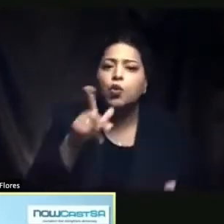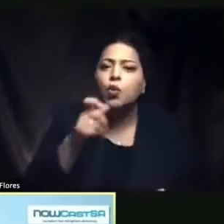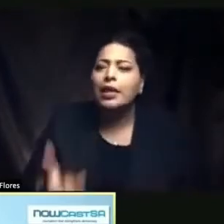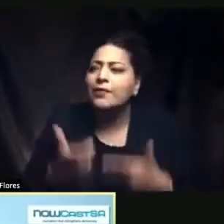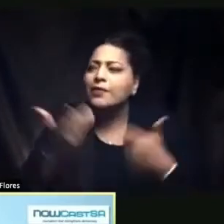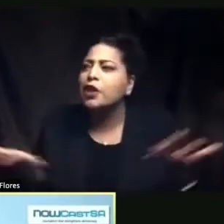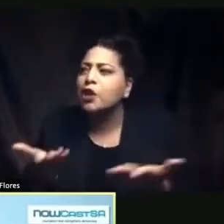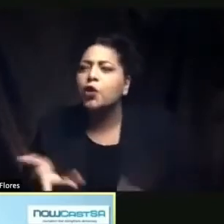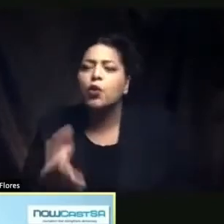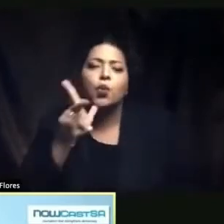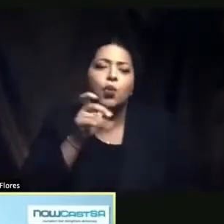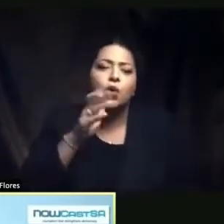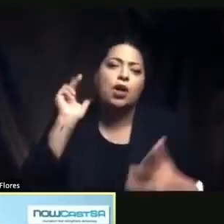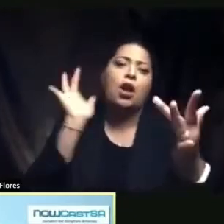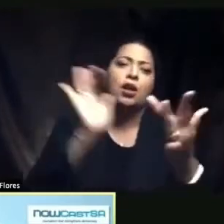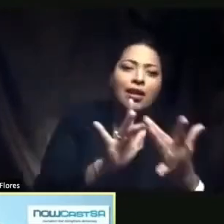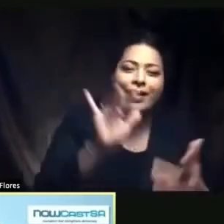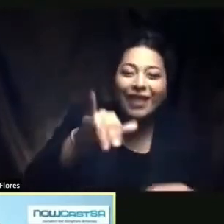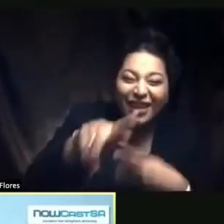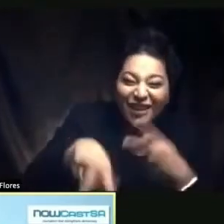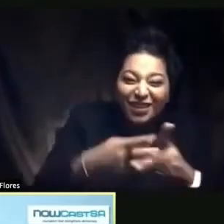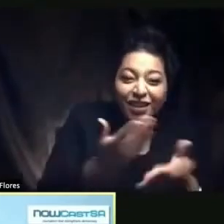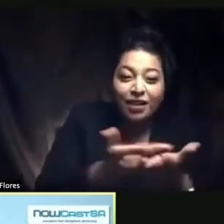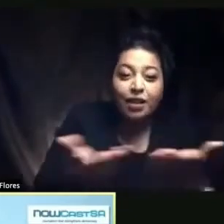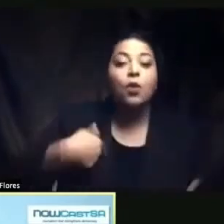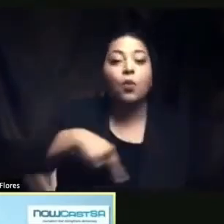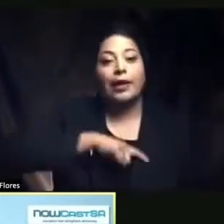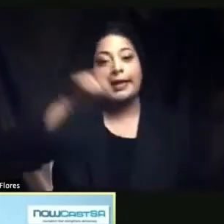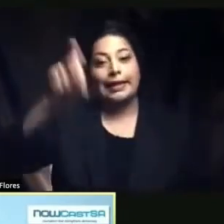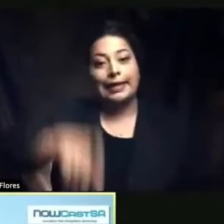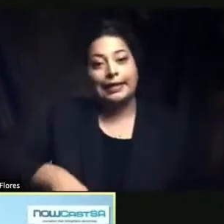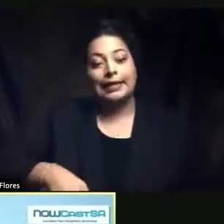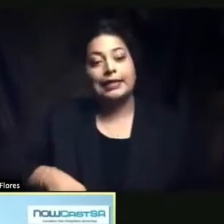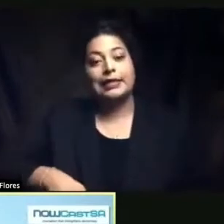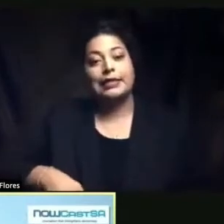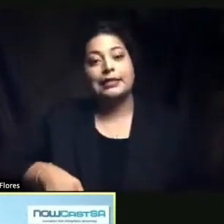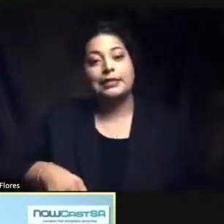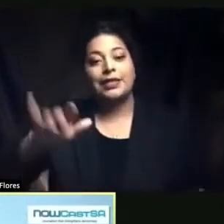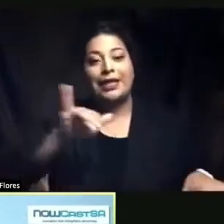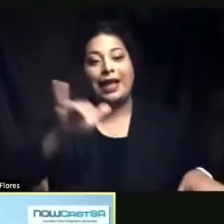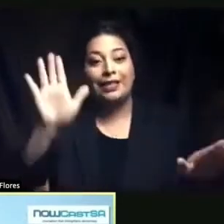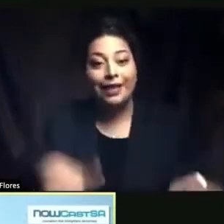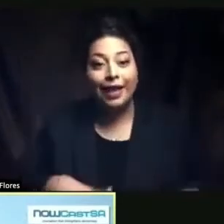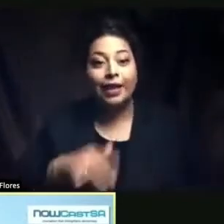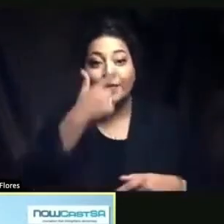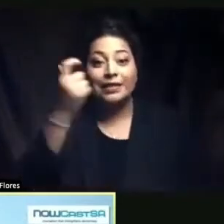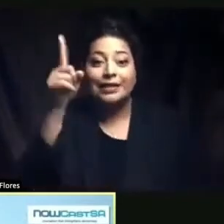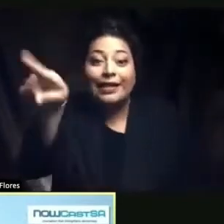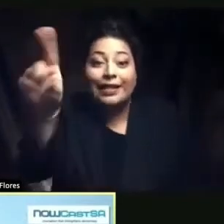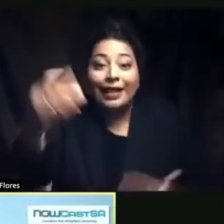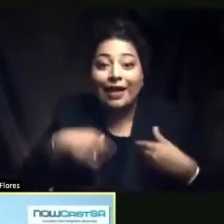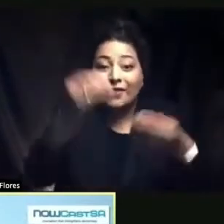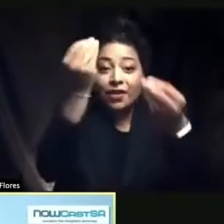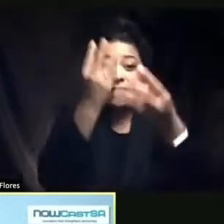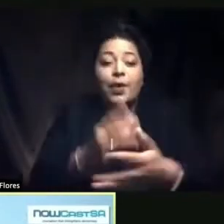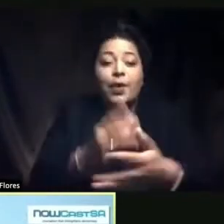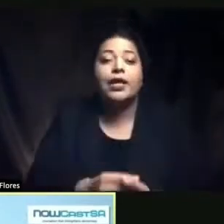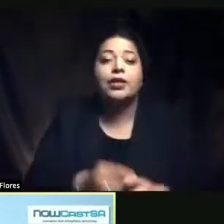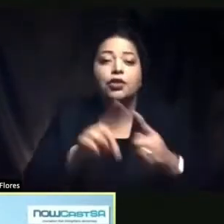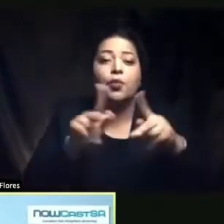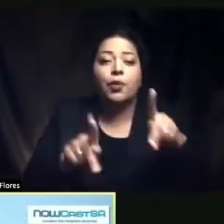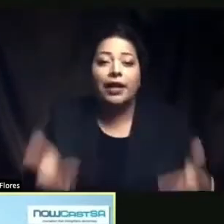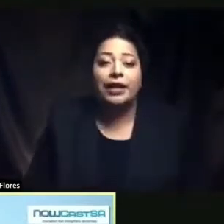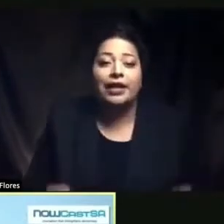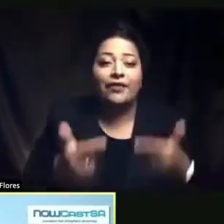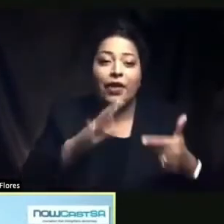call, situations like that. We need our neighborhood associations to be active like that because they have information to residents that the city